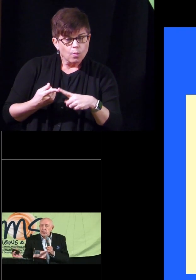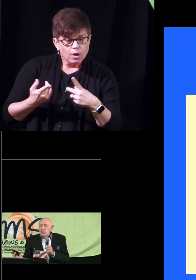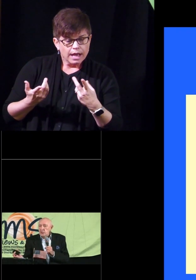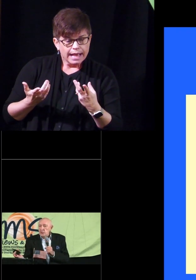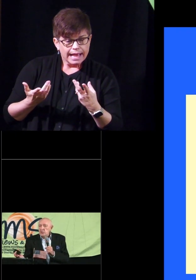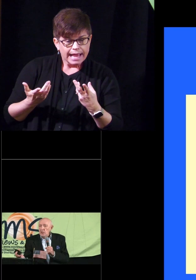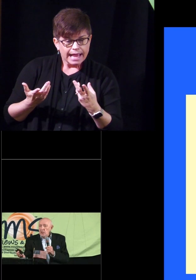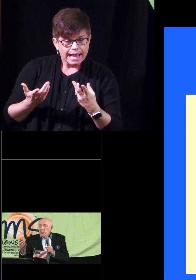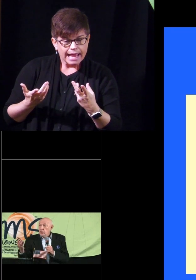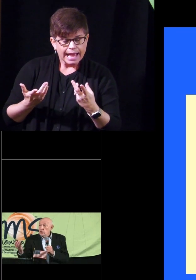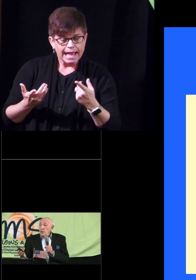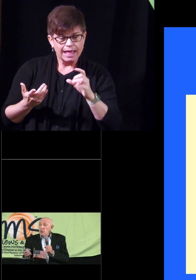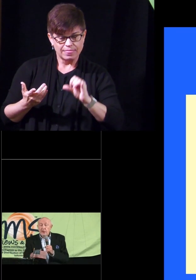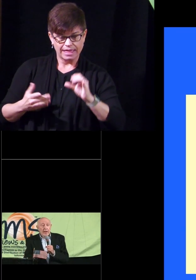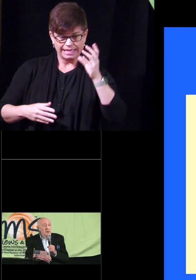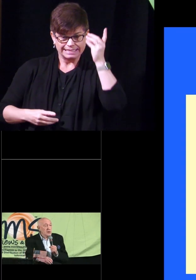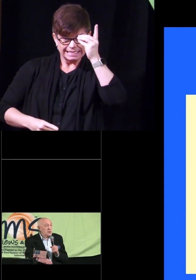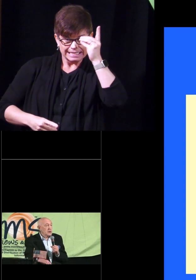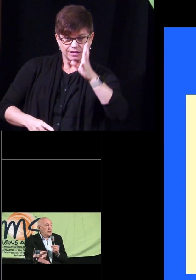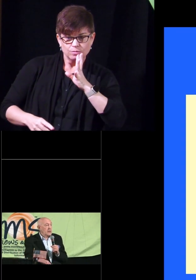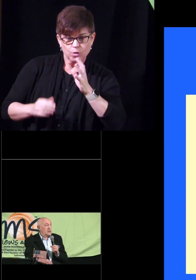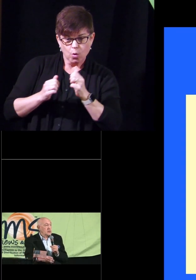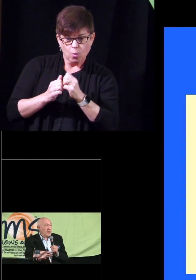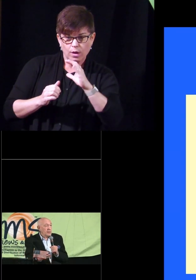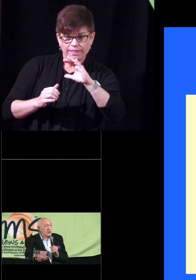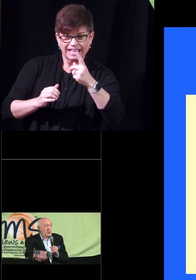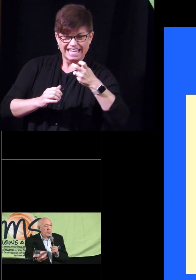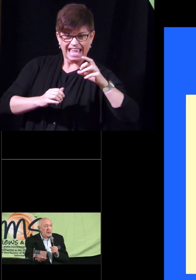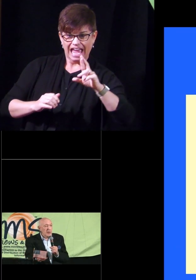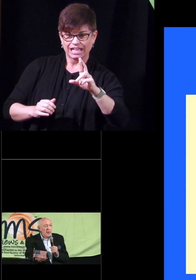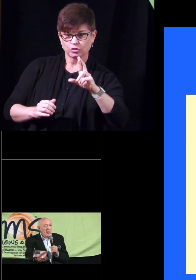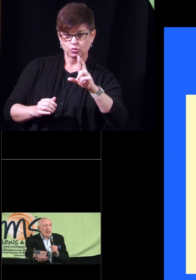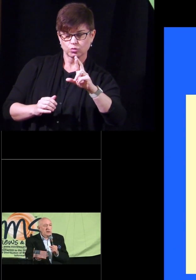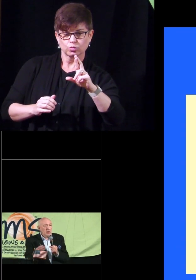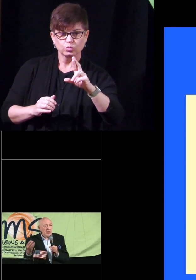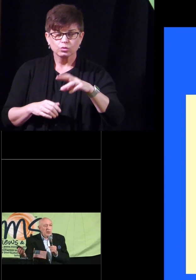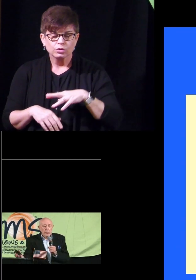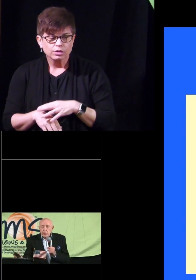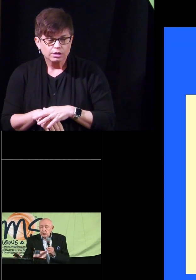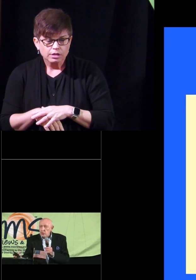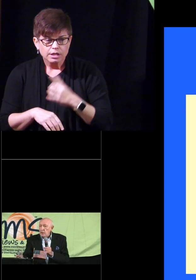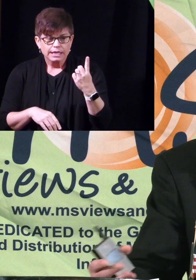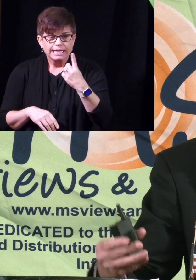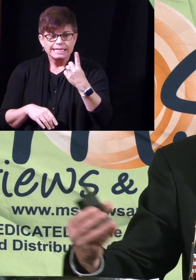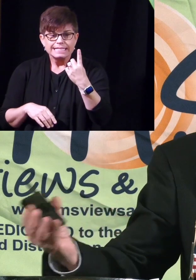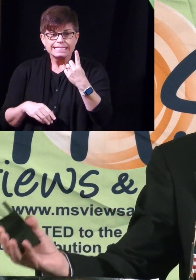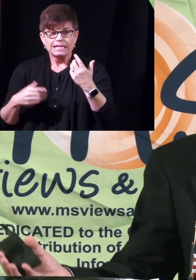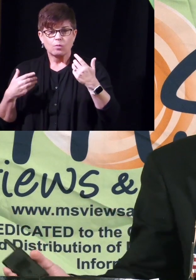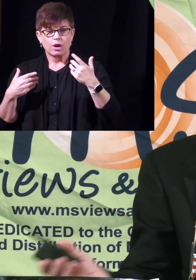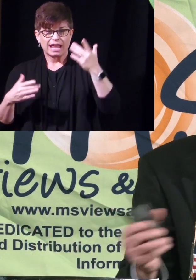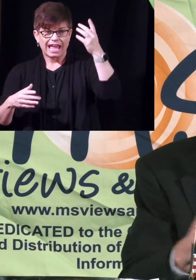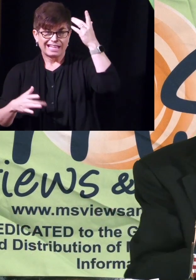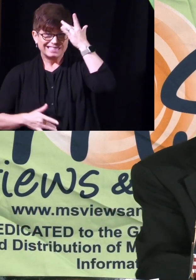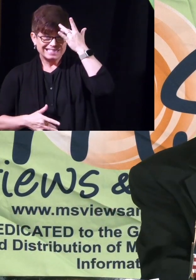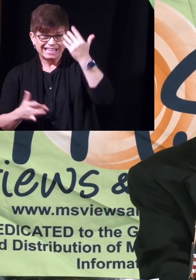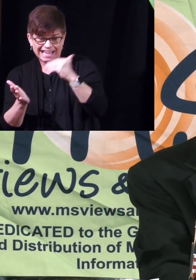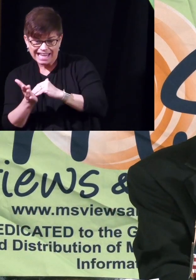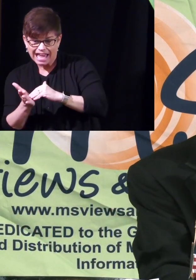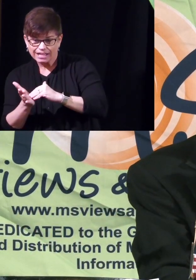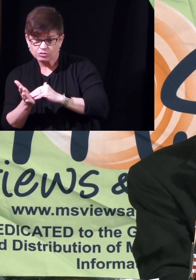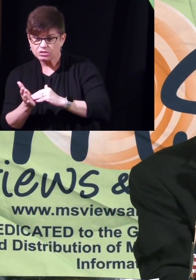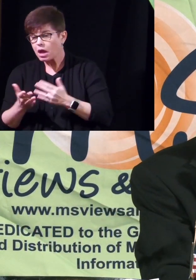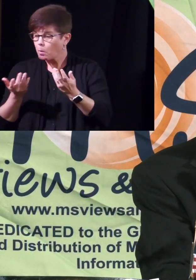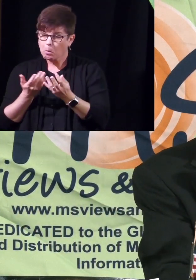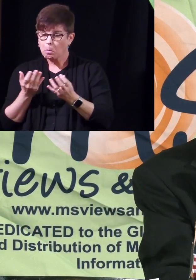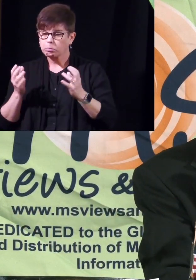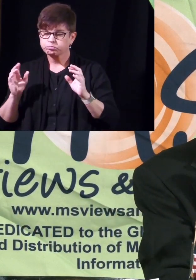relapsing and remitting disease, if you spoke of cancer and you said cancer is relapsing and remitting, and someone had a remission, you might say they're free of cancer. But